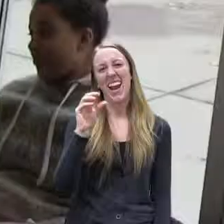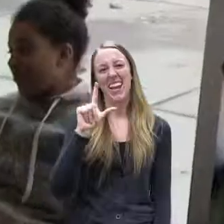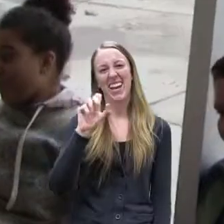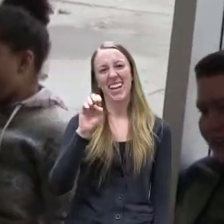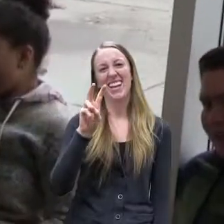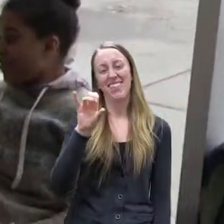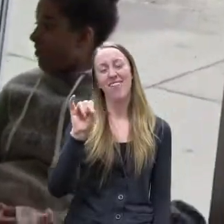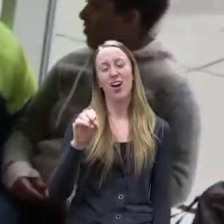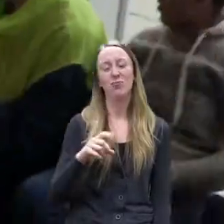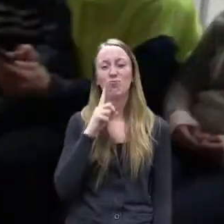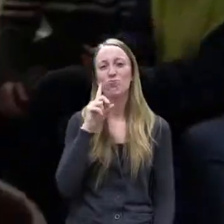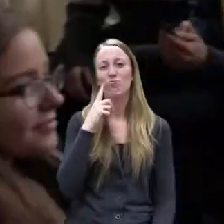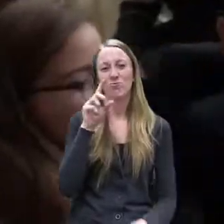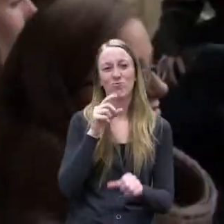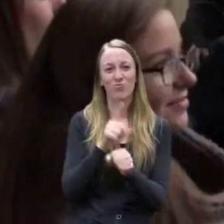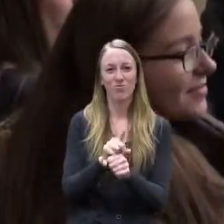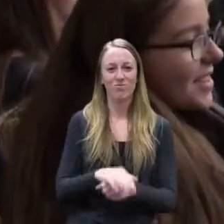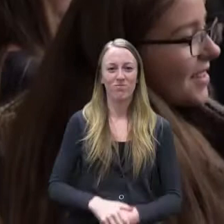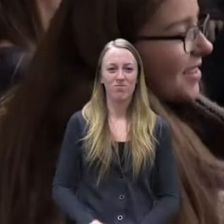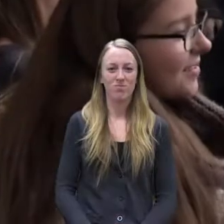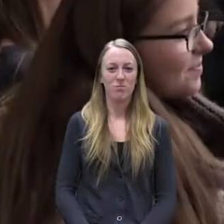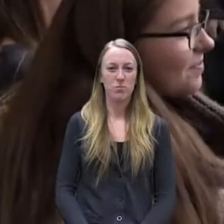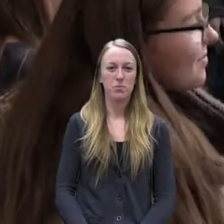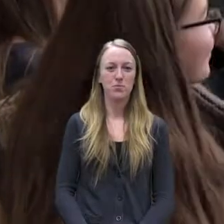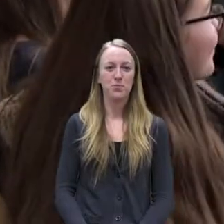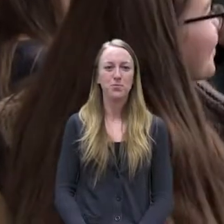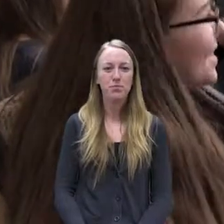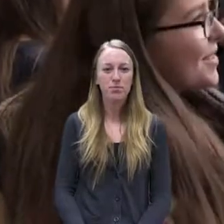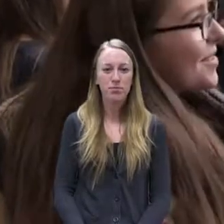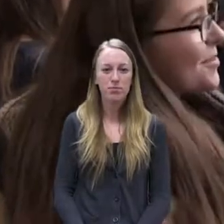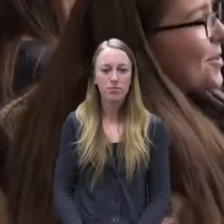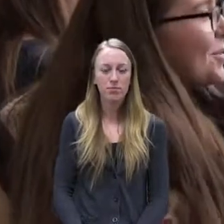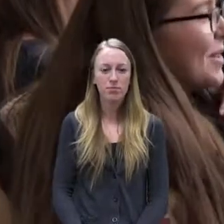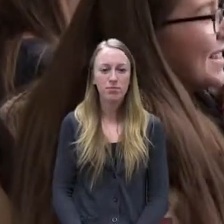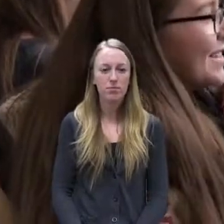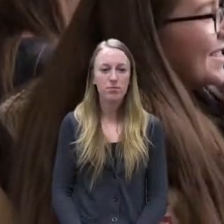definitely. So what do you guys want for Christmas?